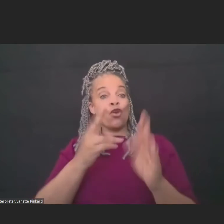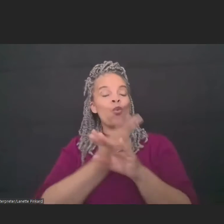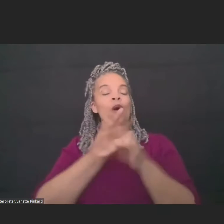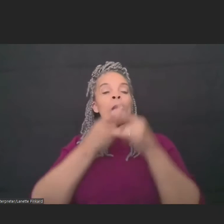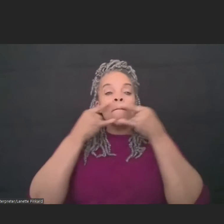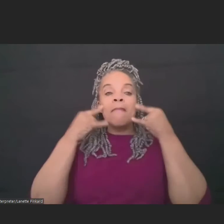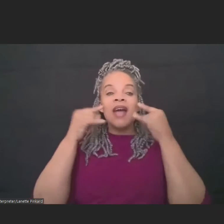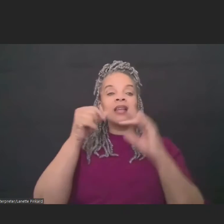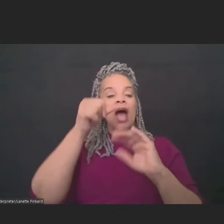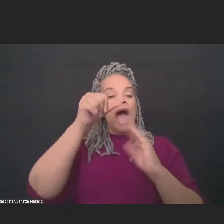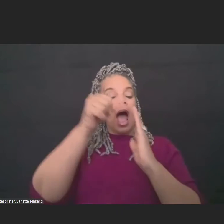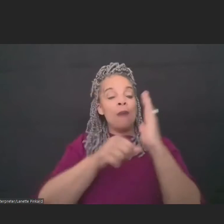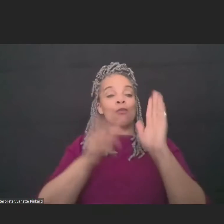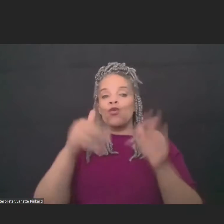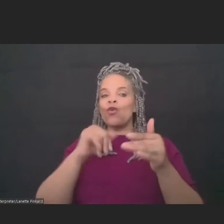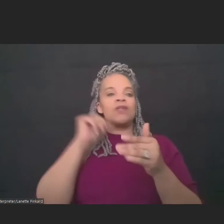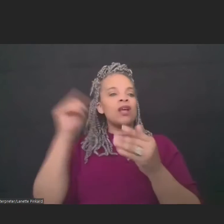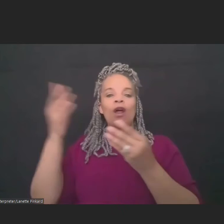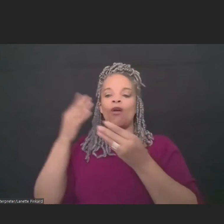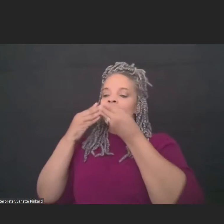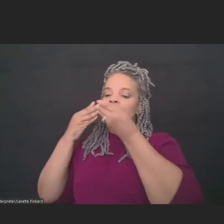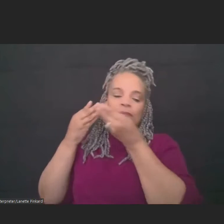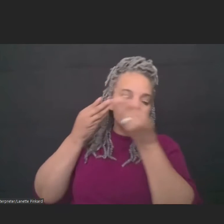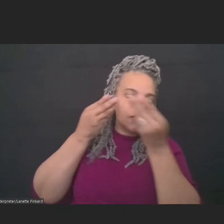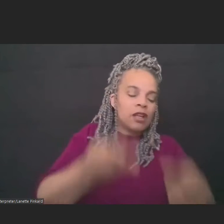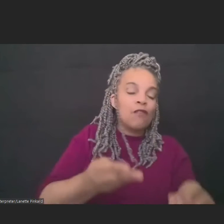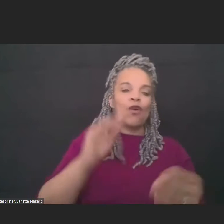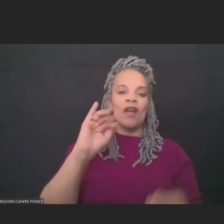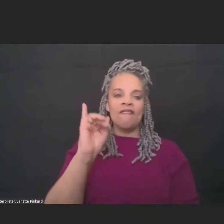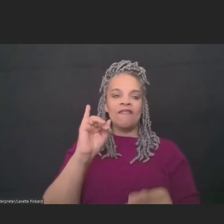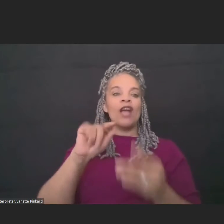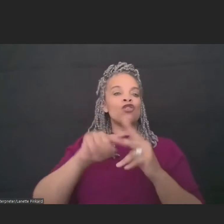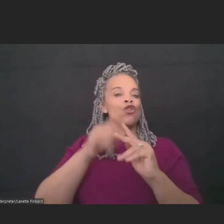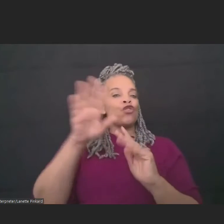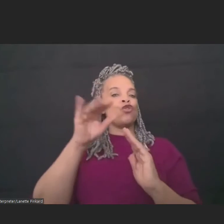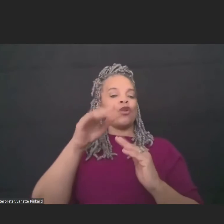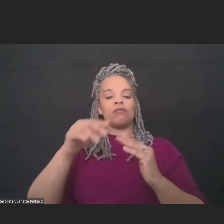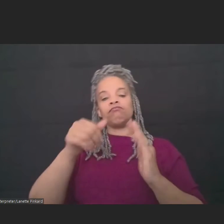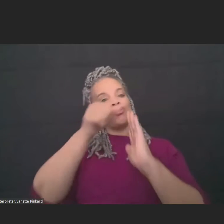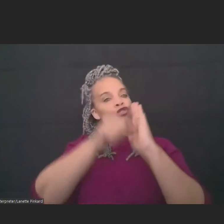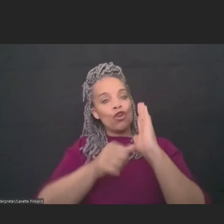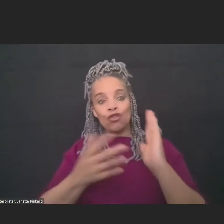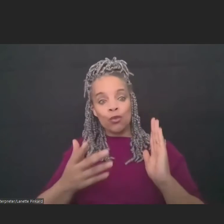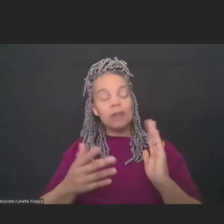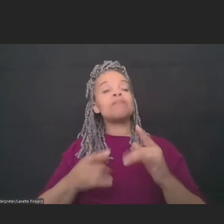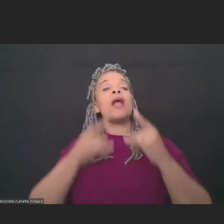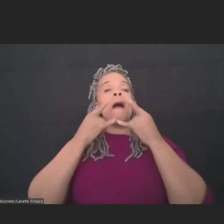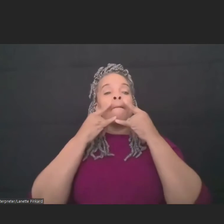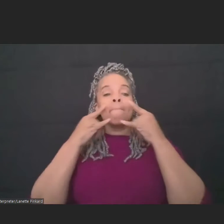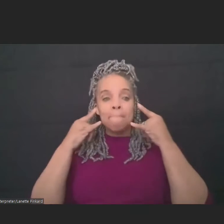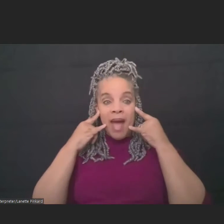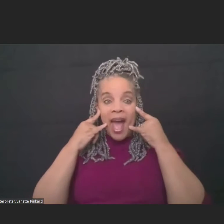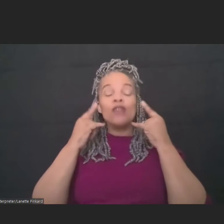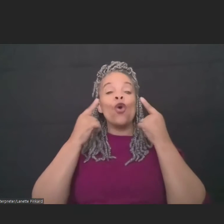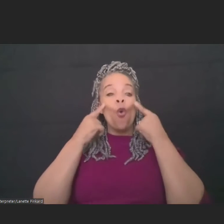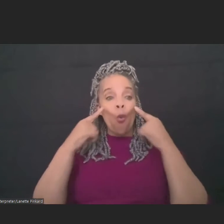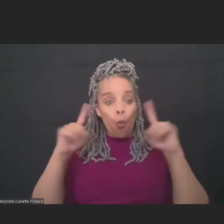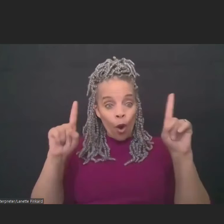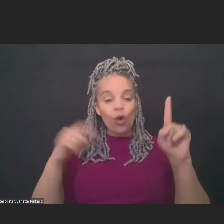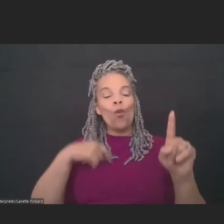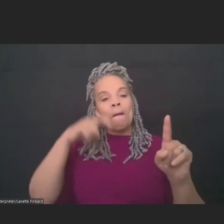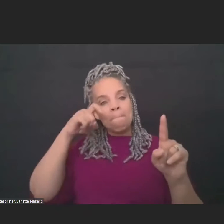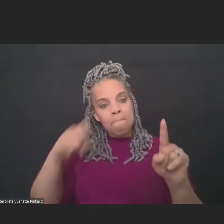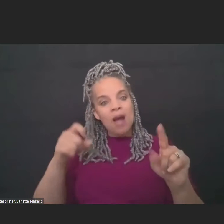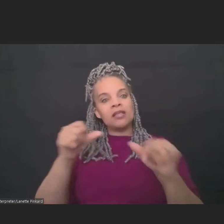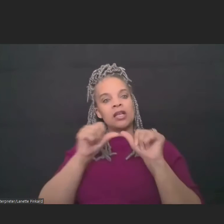you an infection during their procedure or whatever that procedure might be. Masks work, and we must continue to